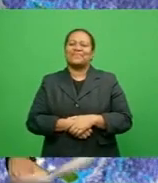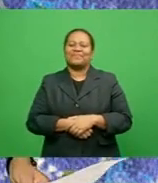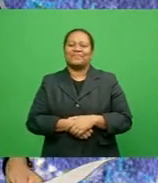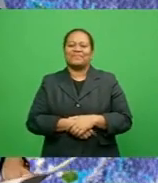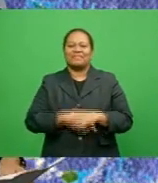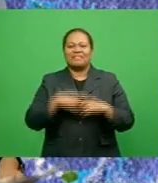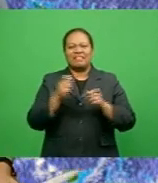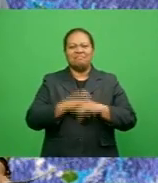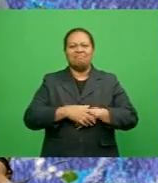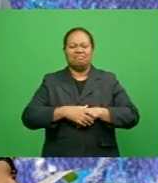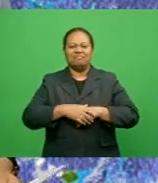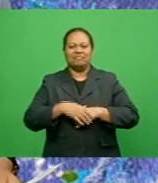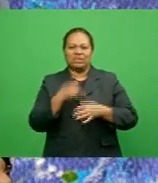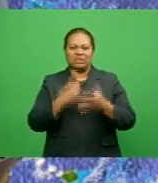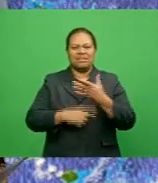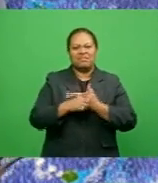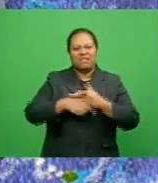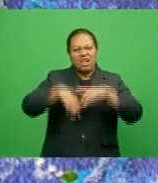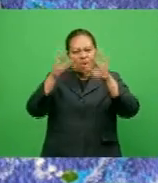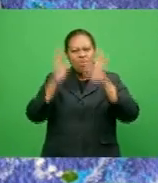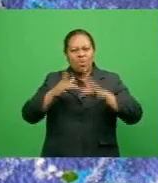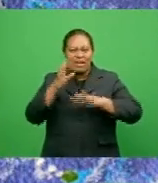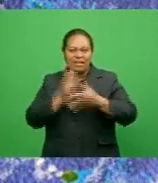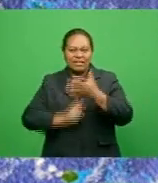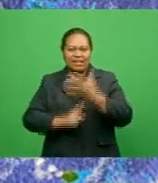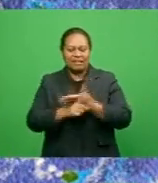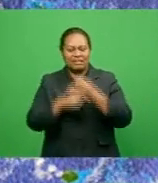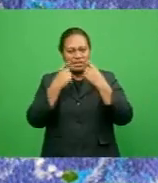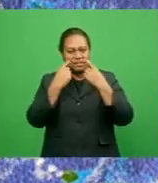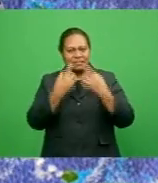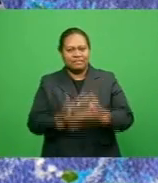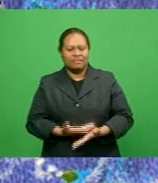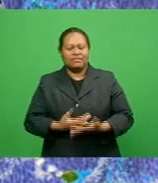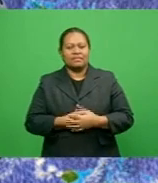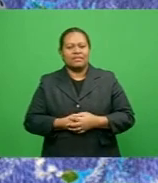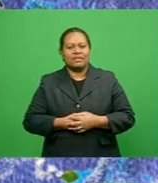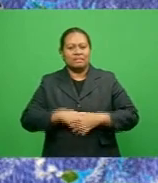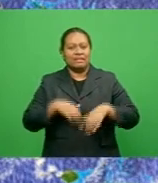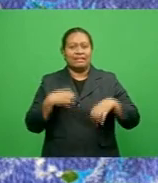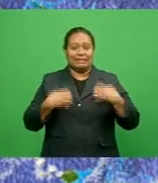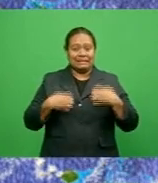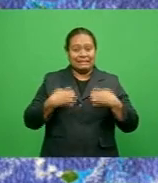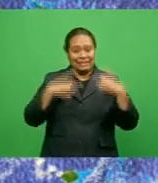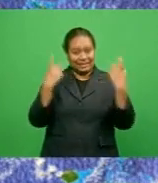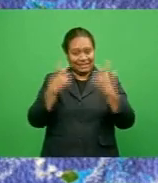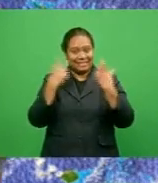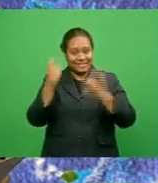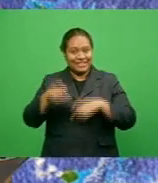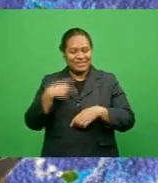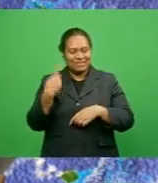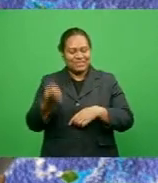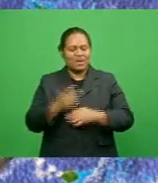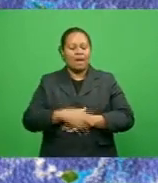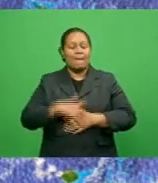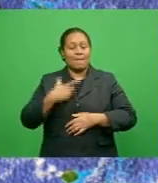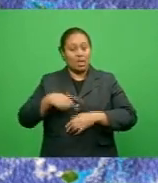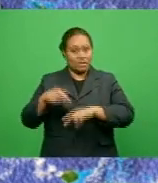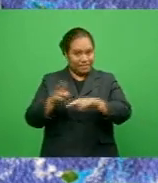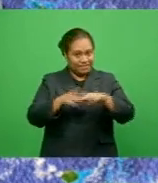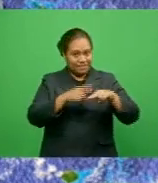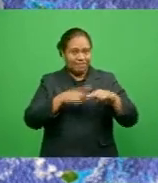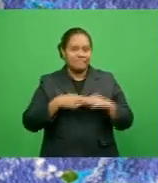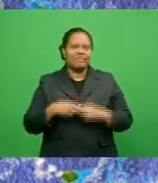it's raining cats and dogs kind of rain. Well, are you excited for the celebrations tomorrow? Because Fiji is